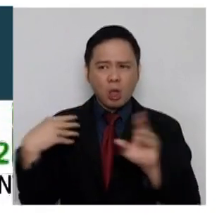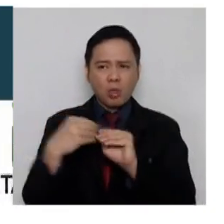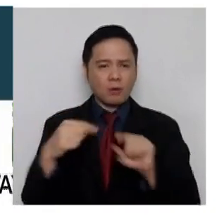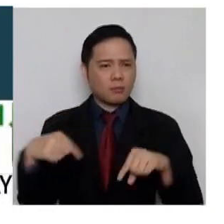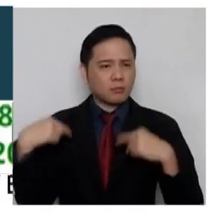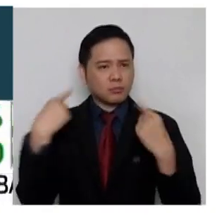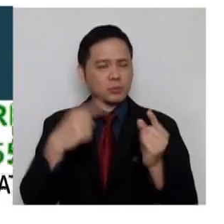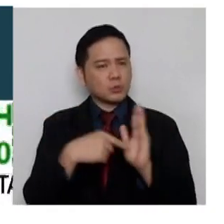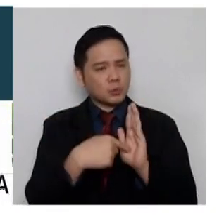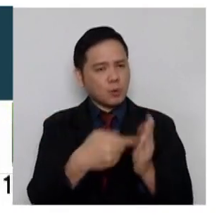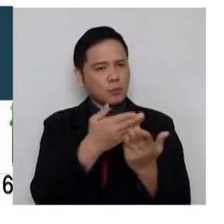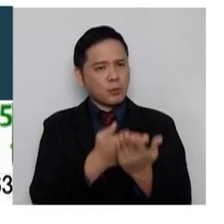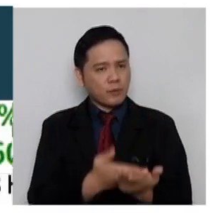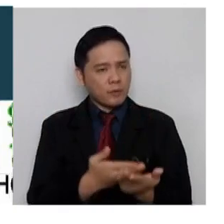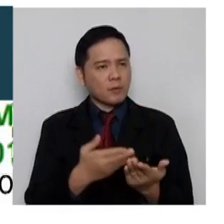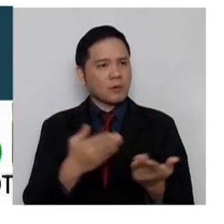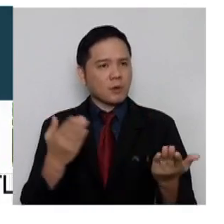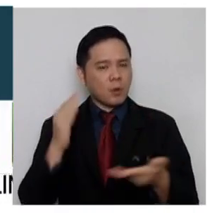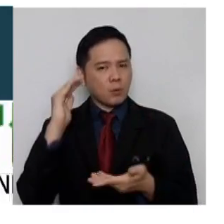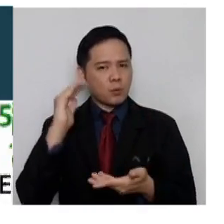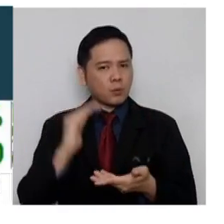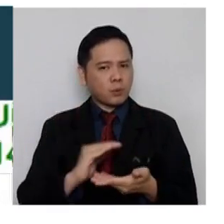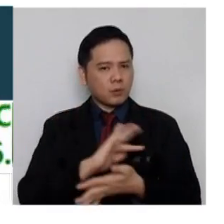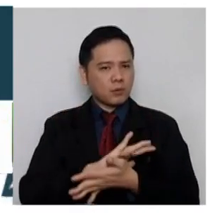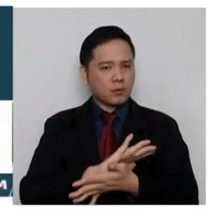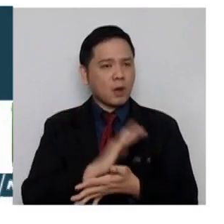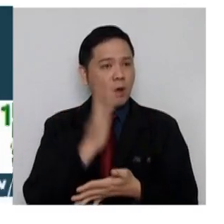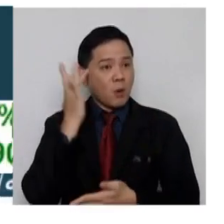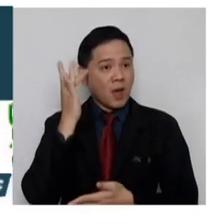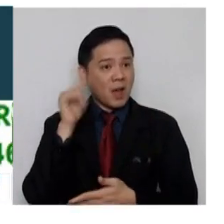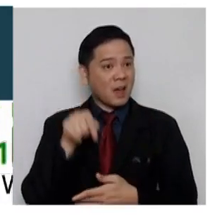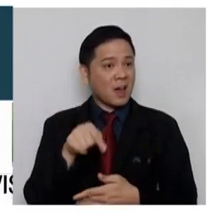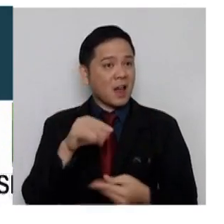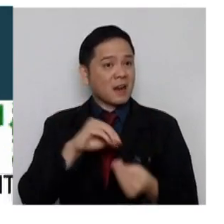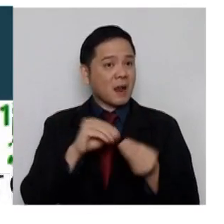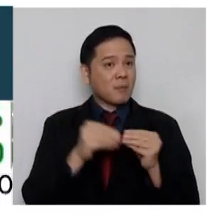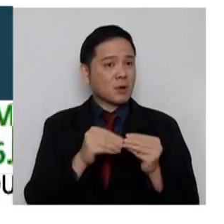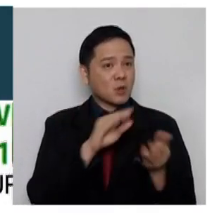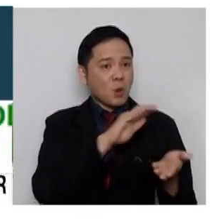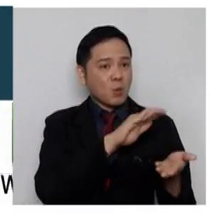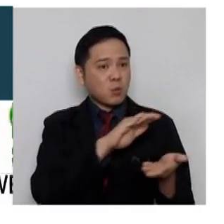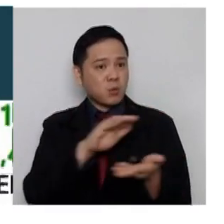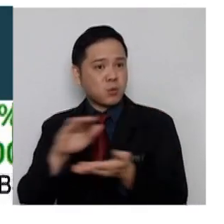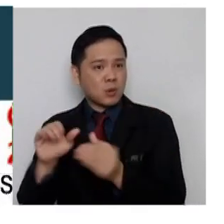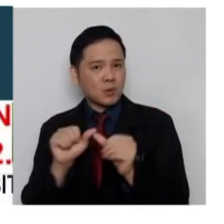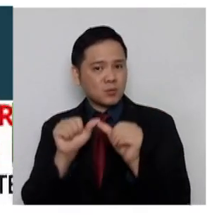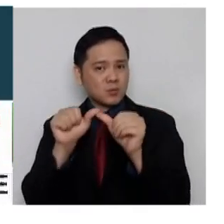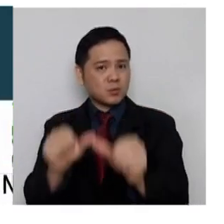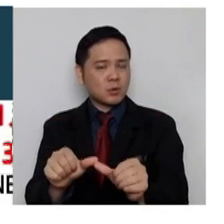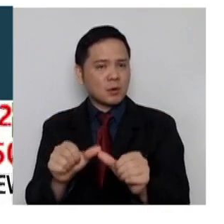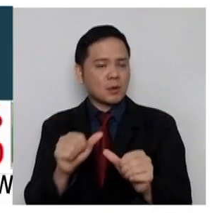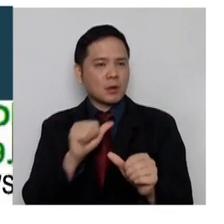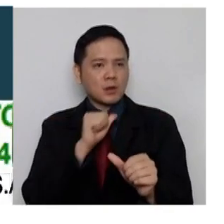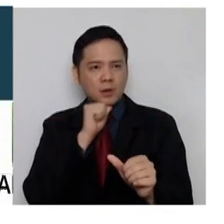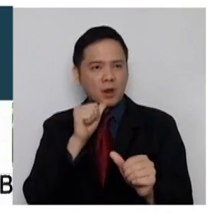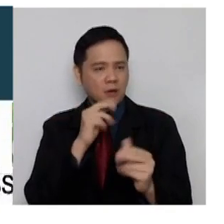really be considered low risk? Because that has to be sustained. It shouldn't just reflect the current